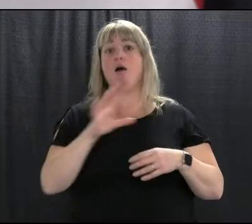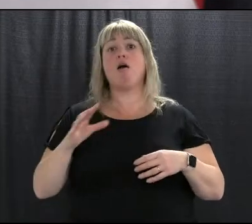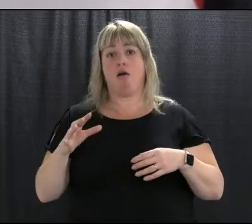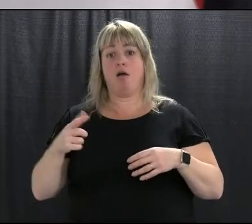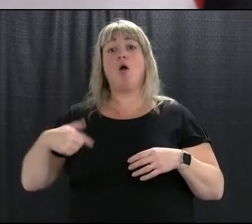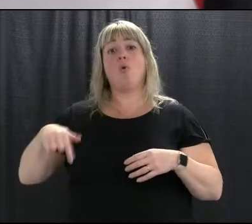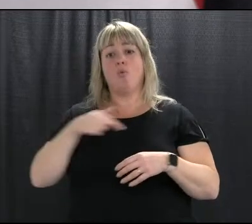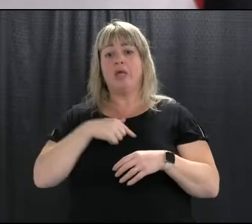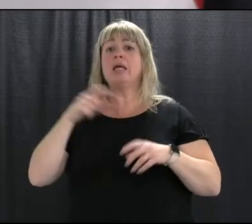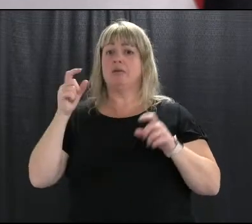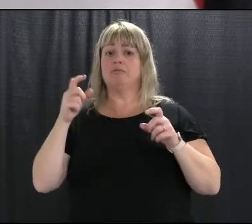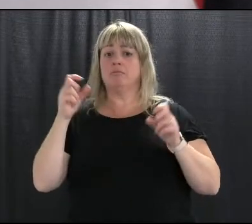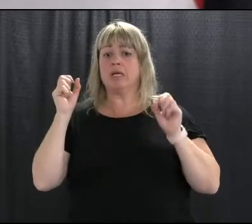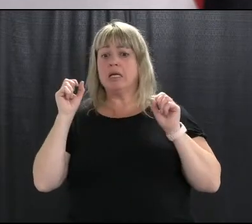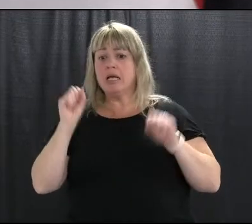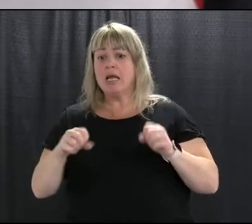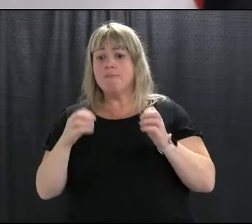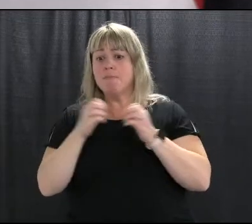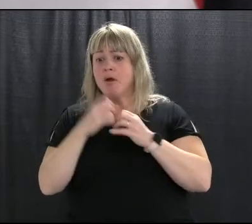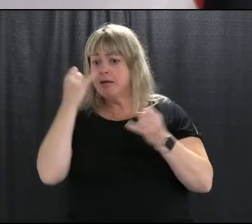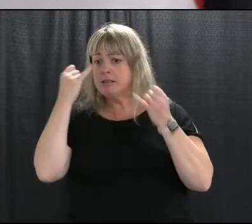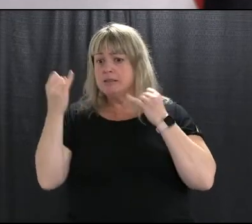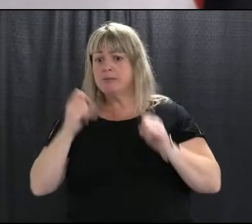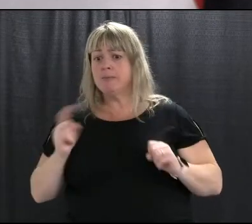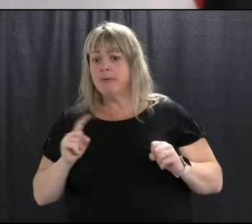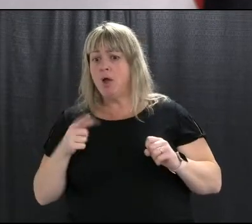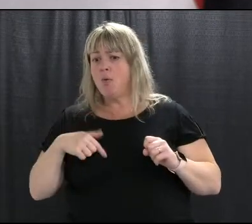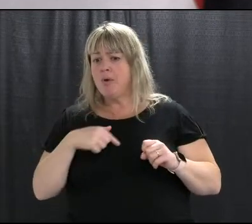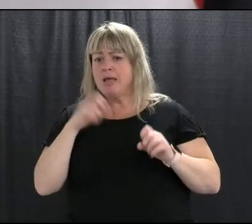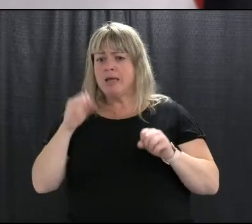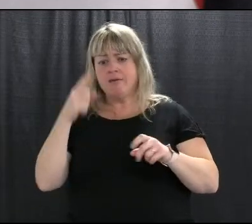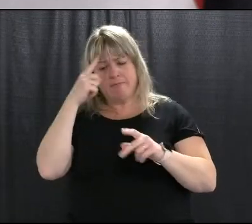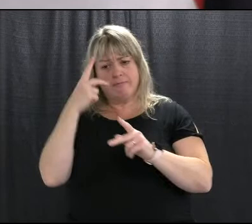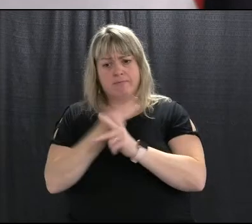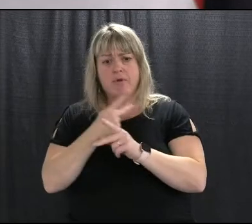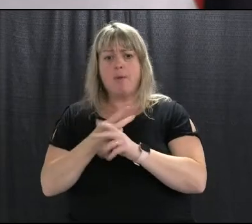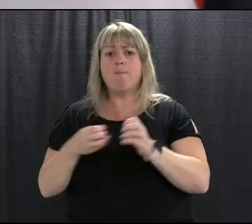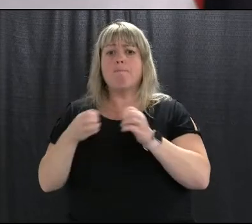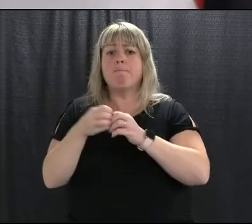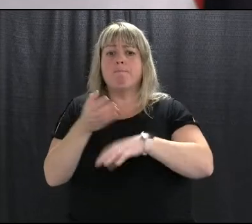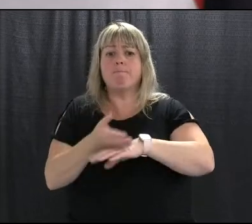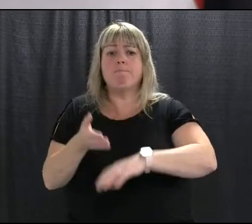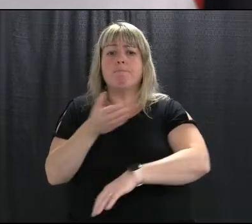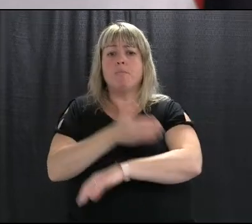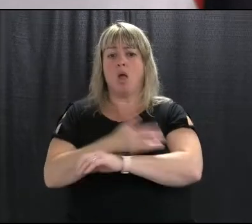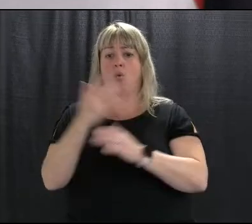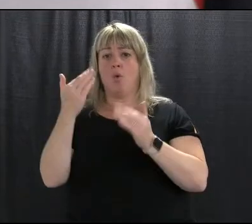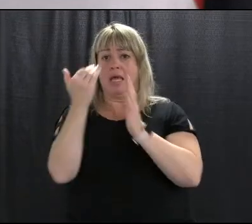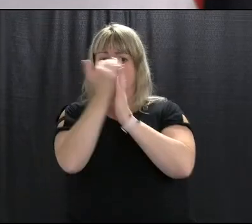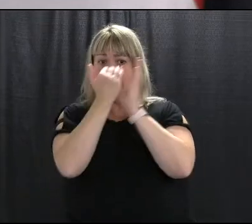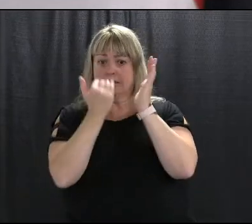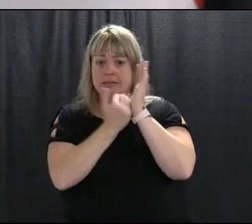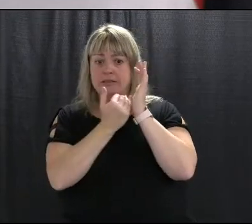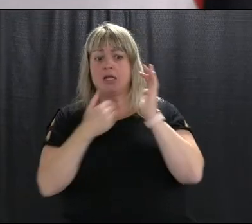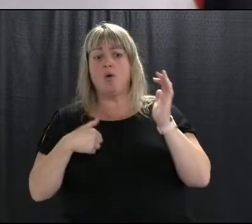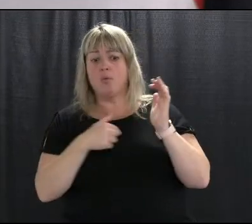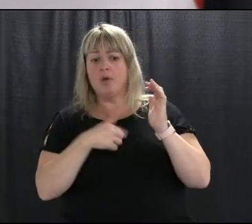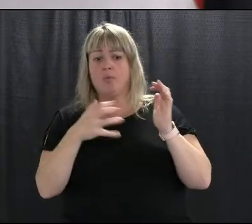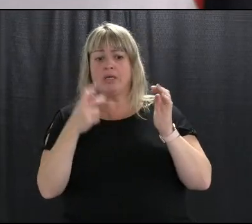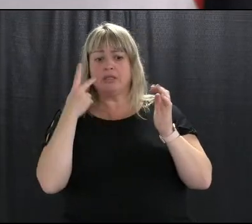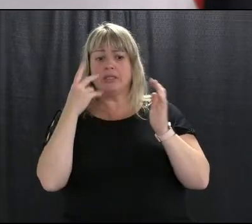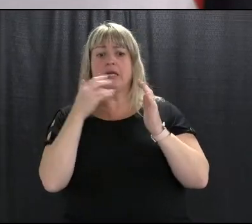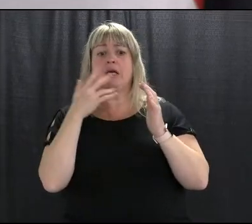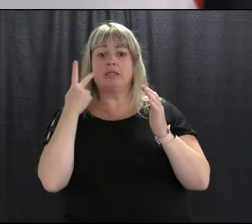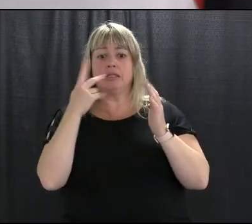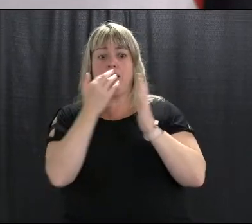we will have to get even more innovative and create more resources is to bring down that wait list to a more reasonable number